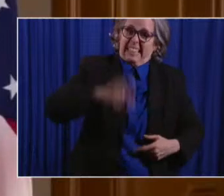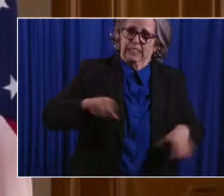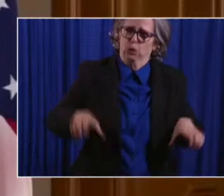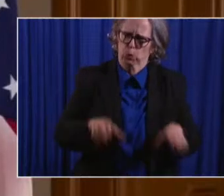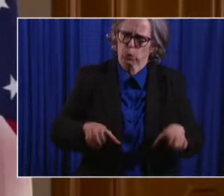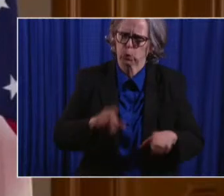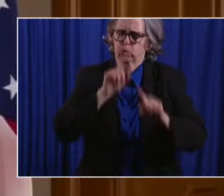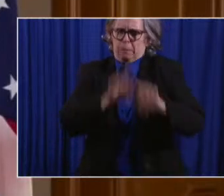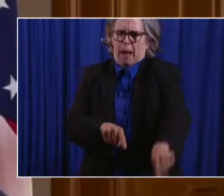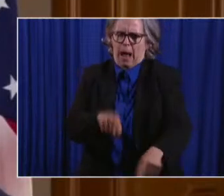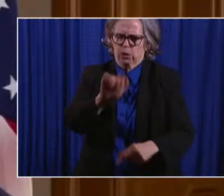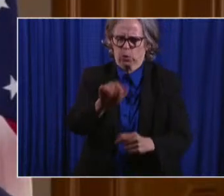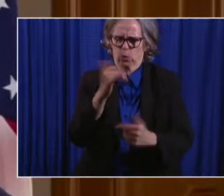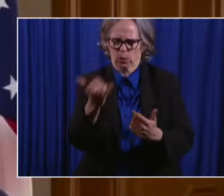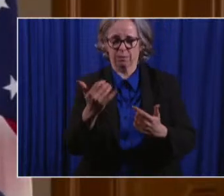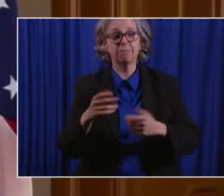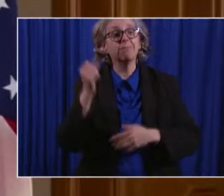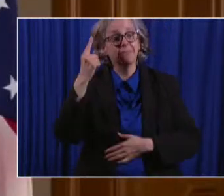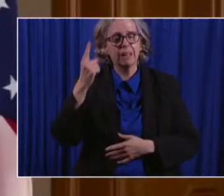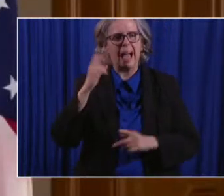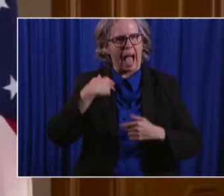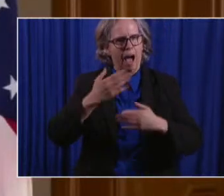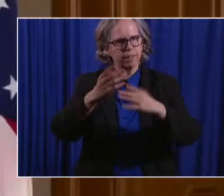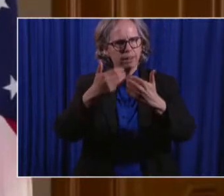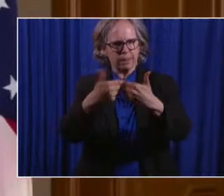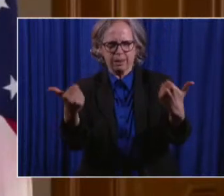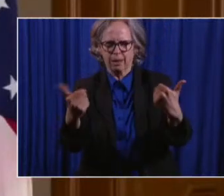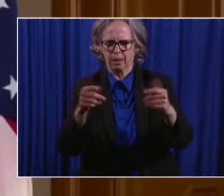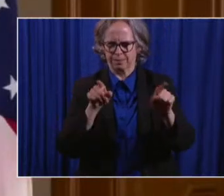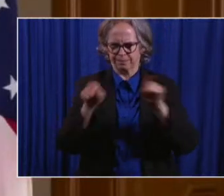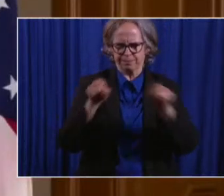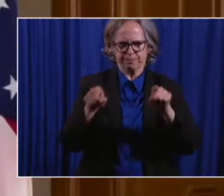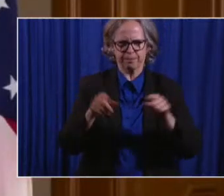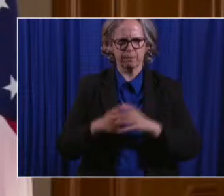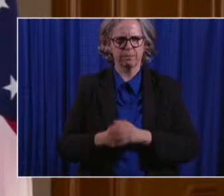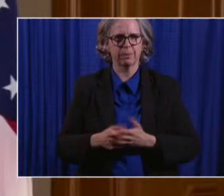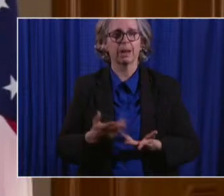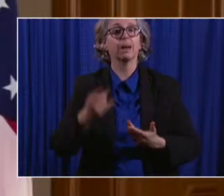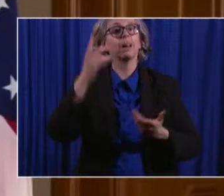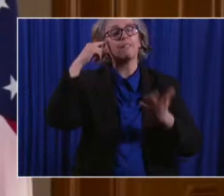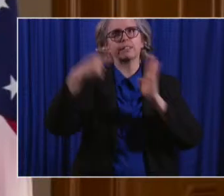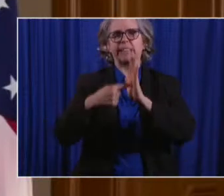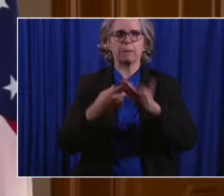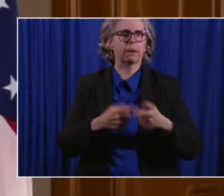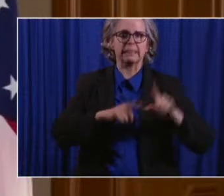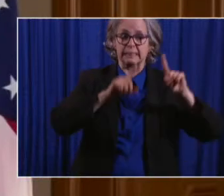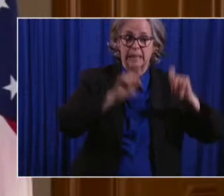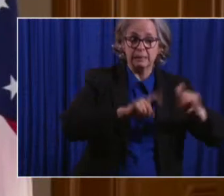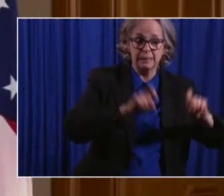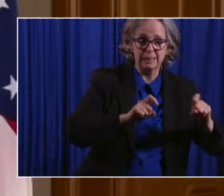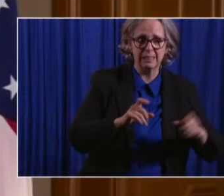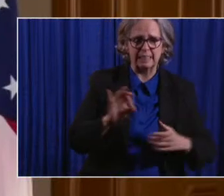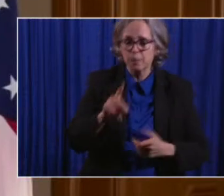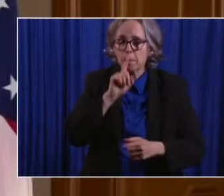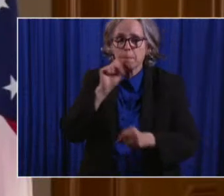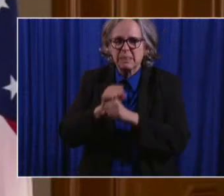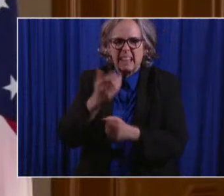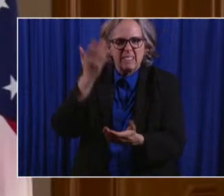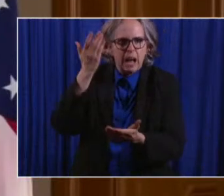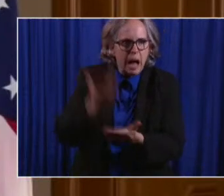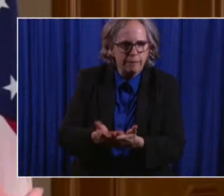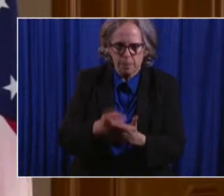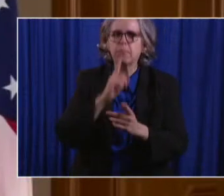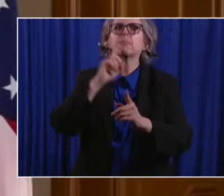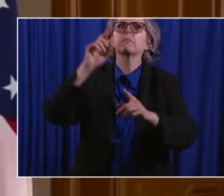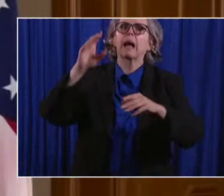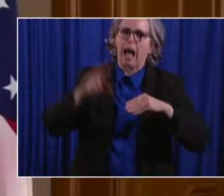contested, but was whether there is direct evidence of direct exposure. And my understanding, that most of these cases